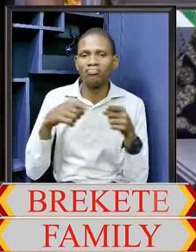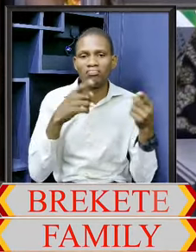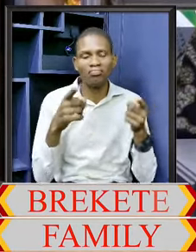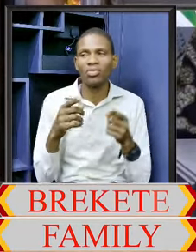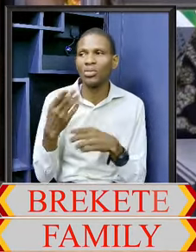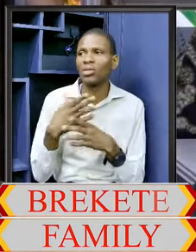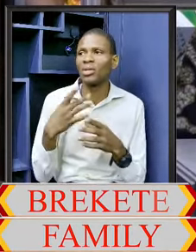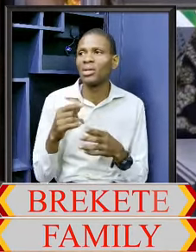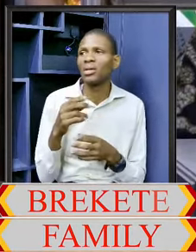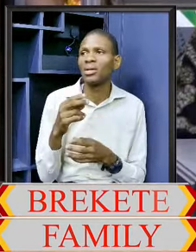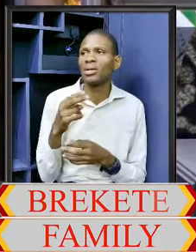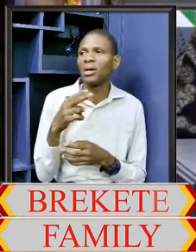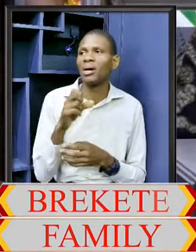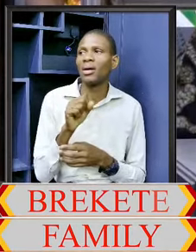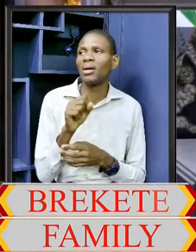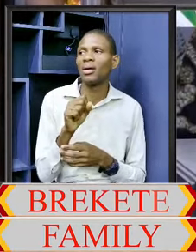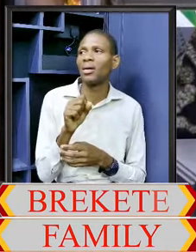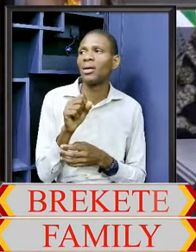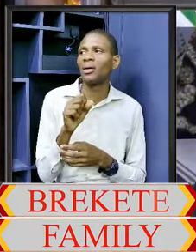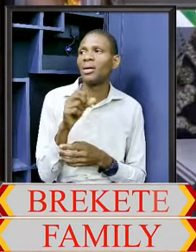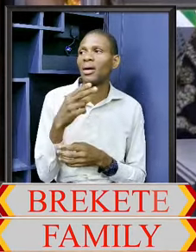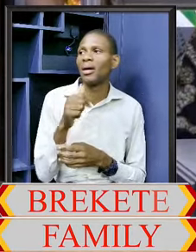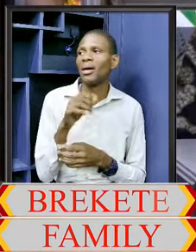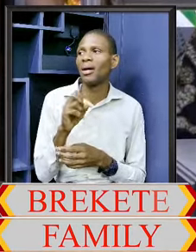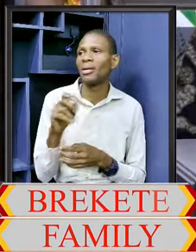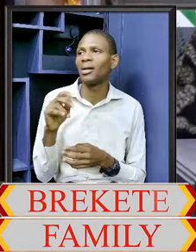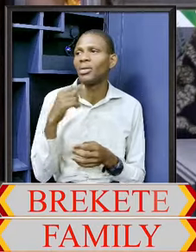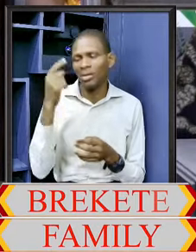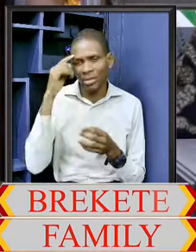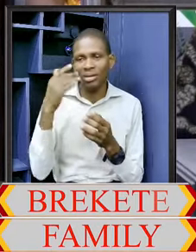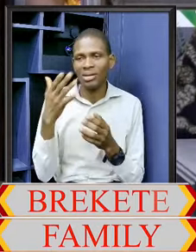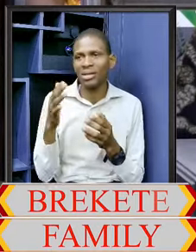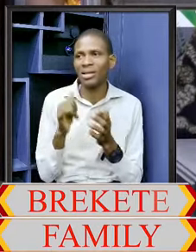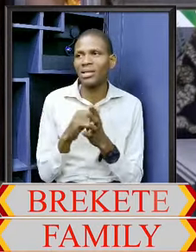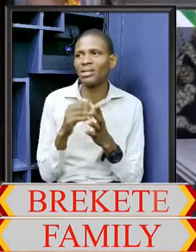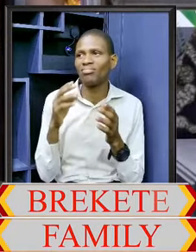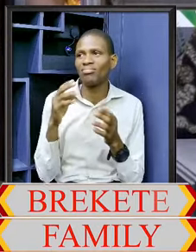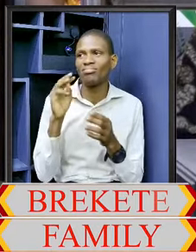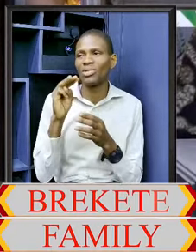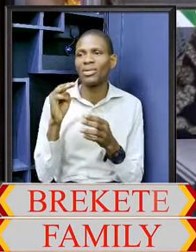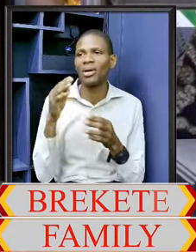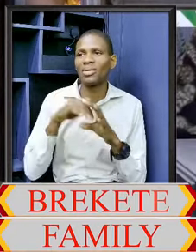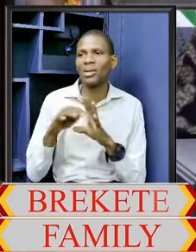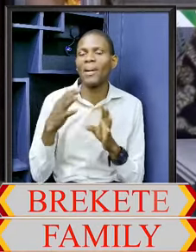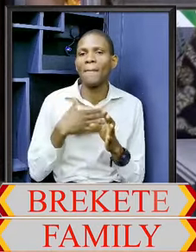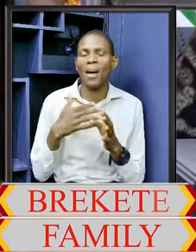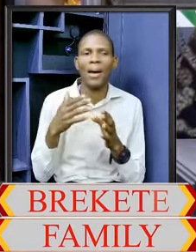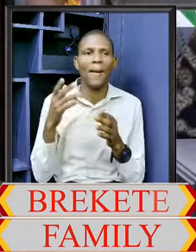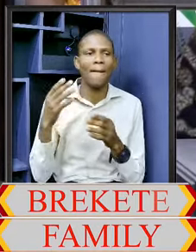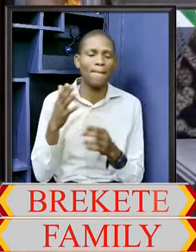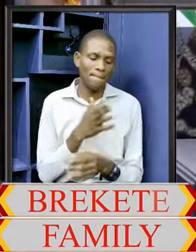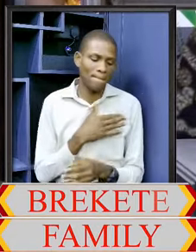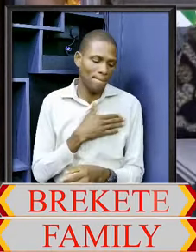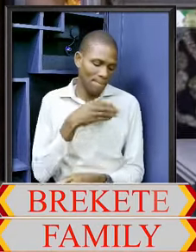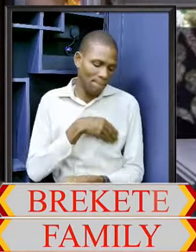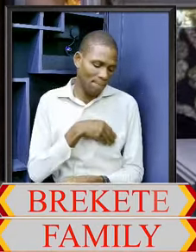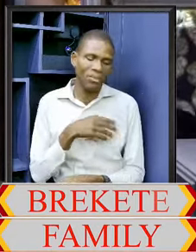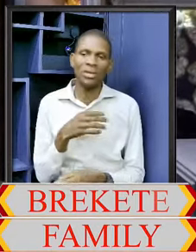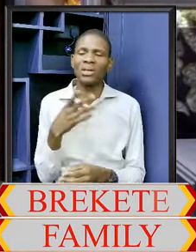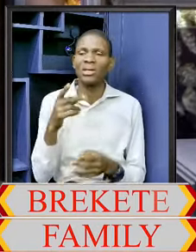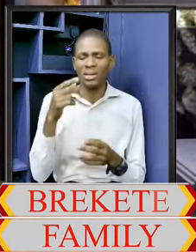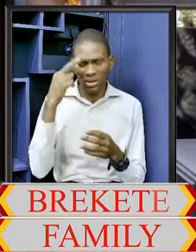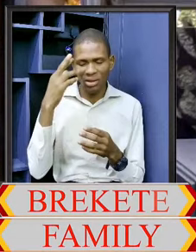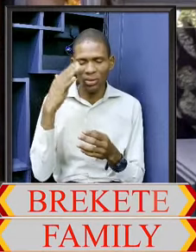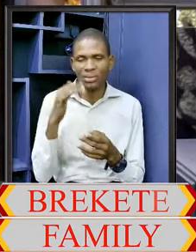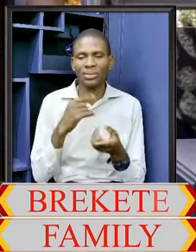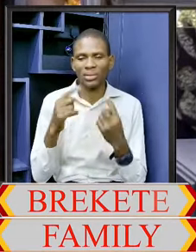and co. thought there's millions going to my pocket. So, sir, the reason why we came was